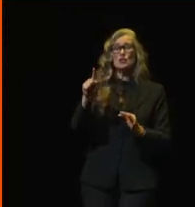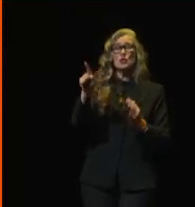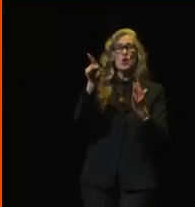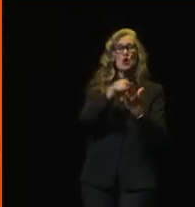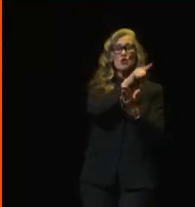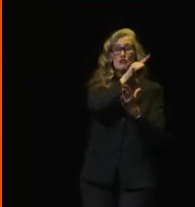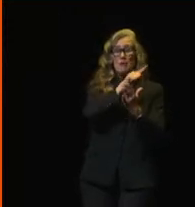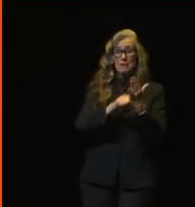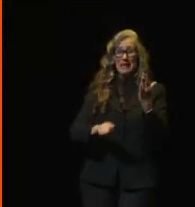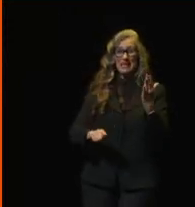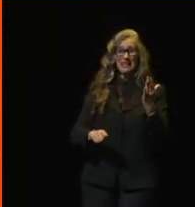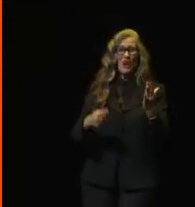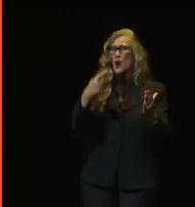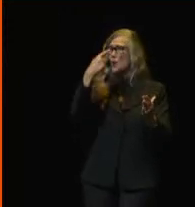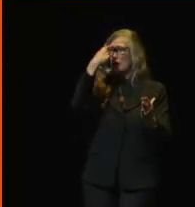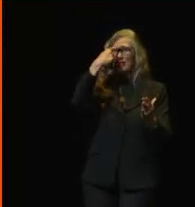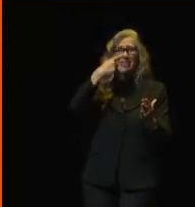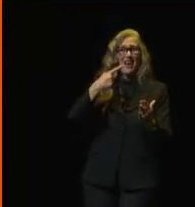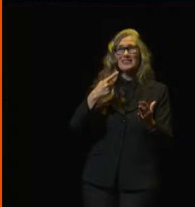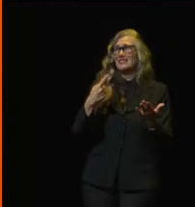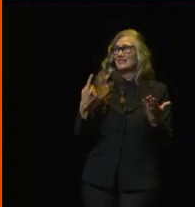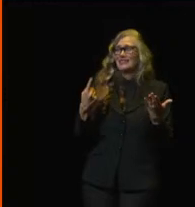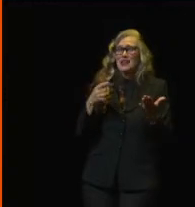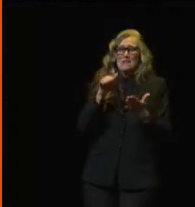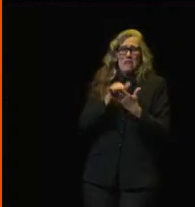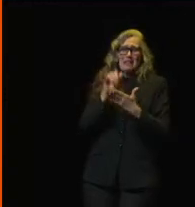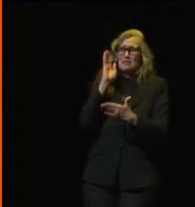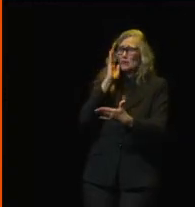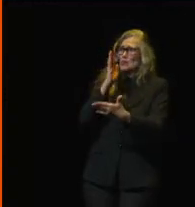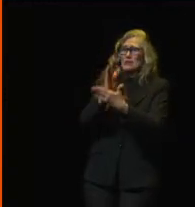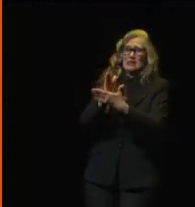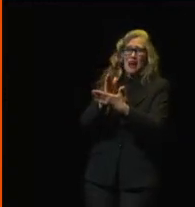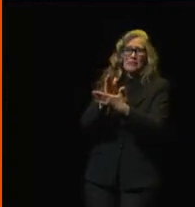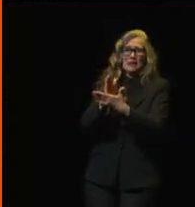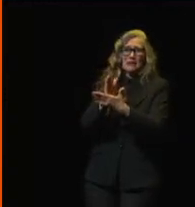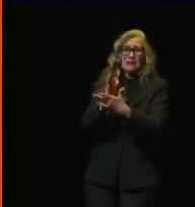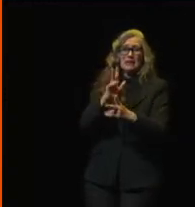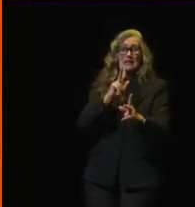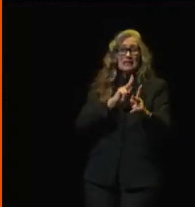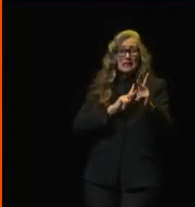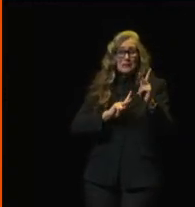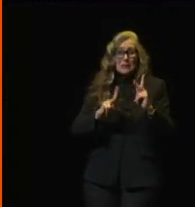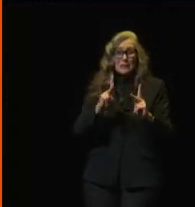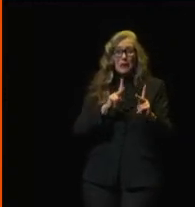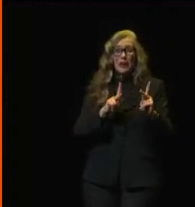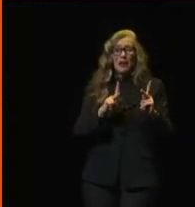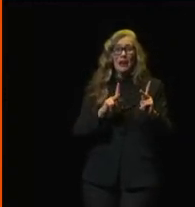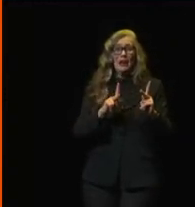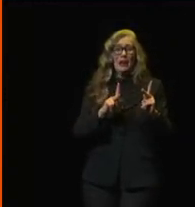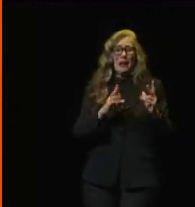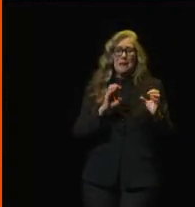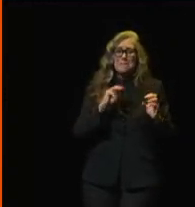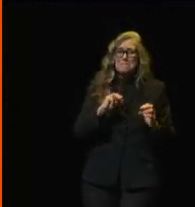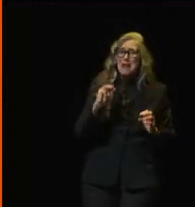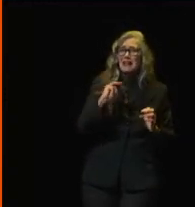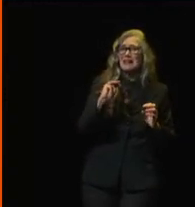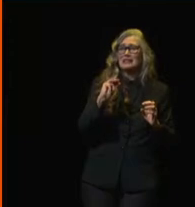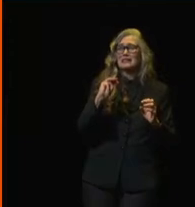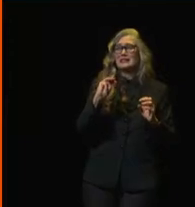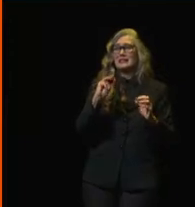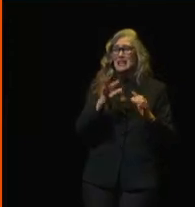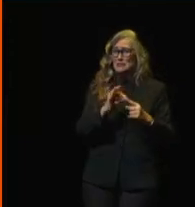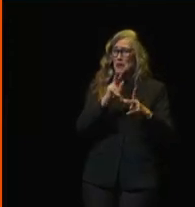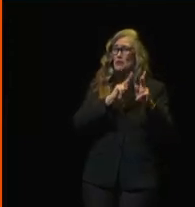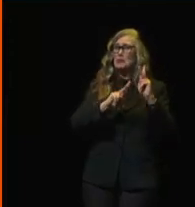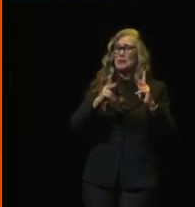Unstoppable. Millions of people, particularly those with pre-existing conditions, were about to lose